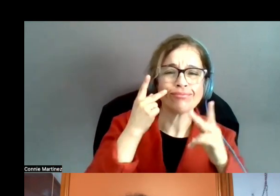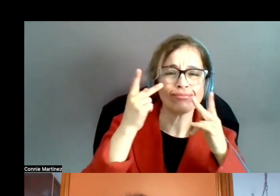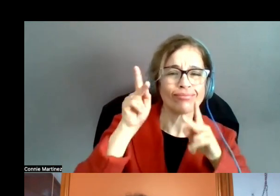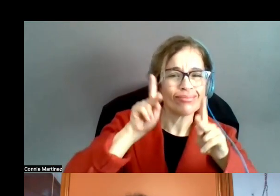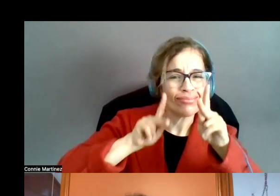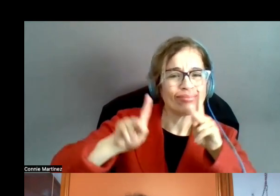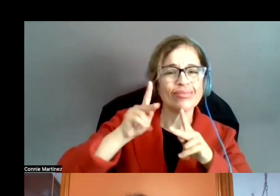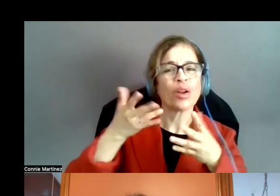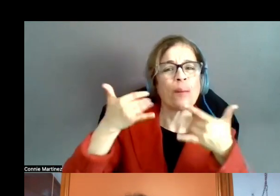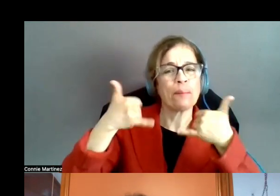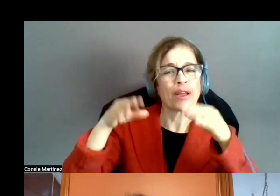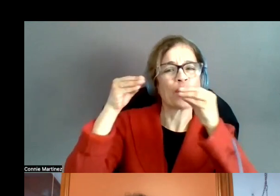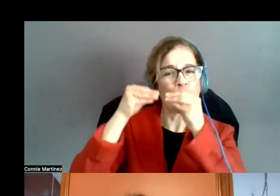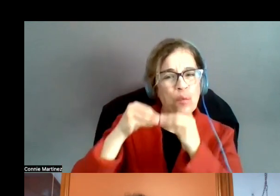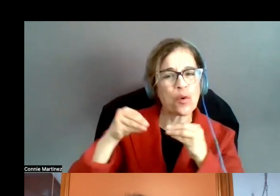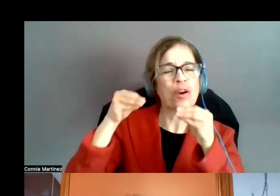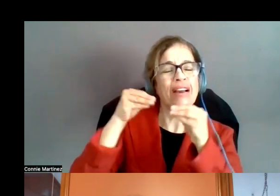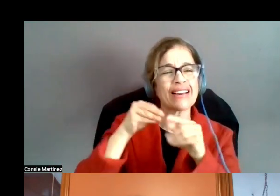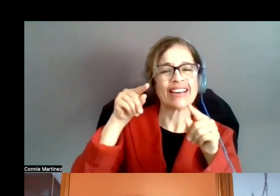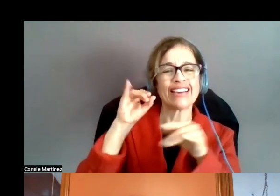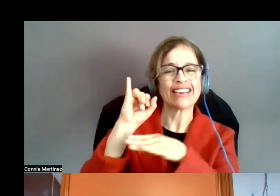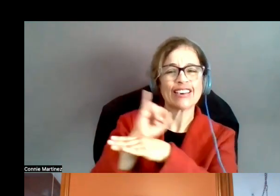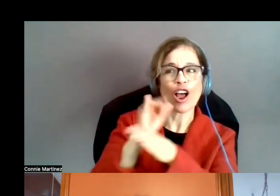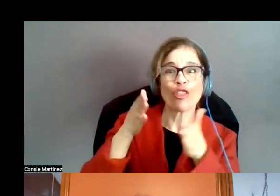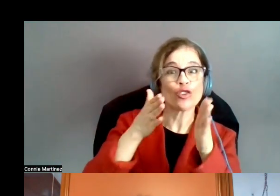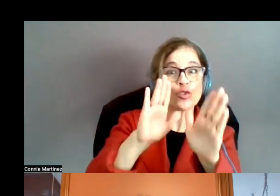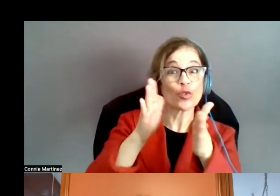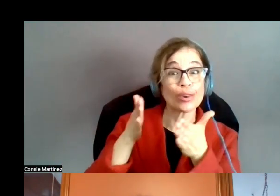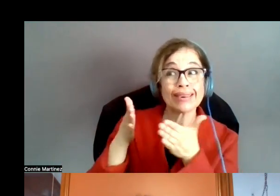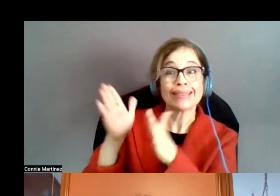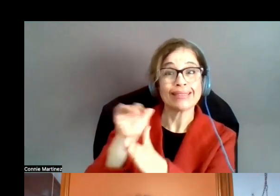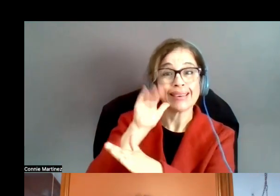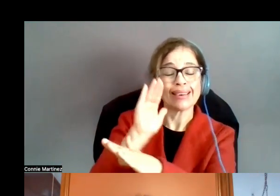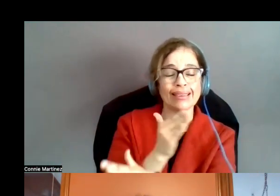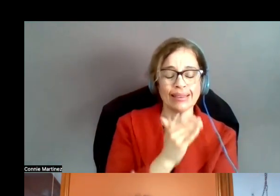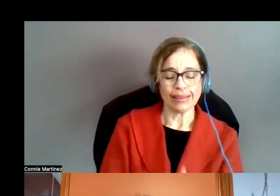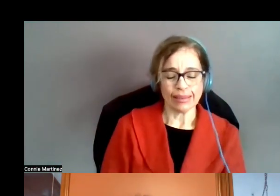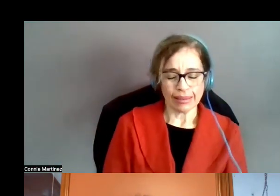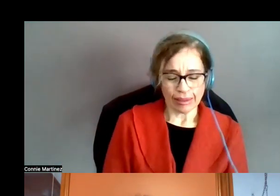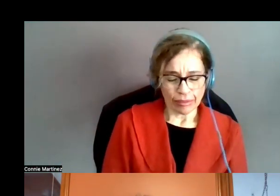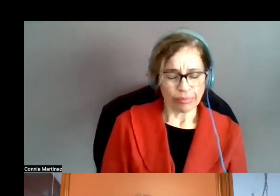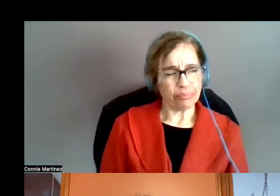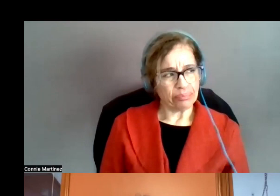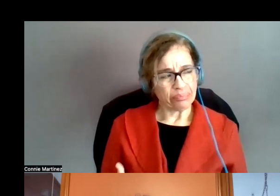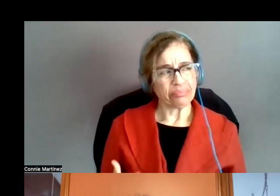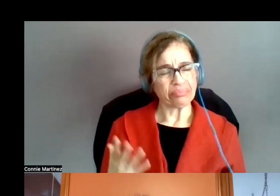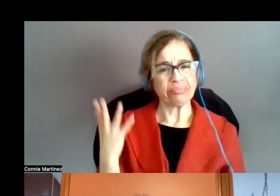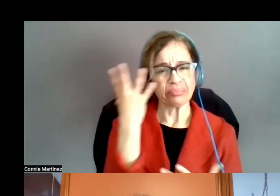folks playing more and more stuff in odd meters in the streets. You know, so it's quite interesting